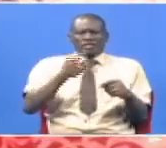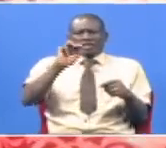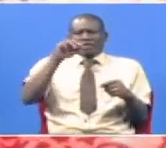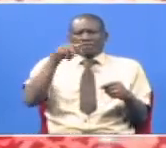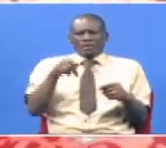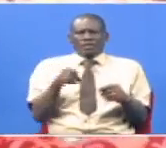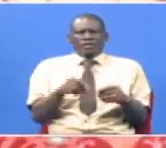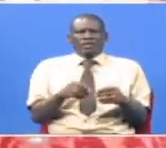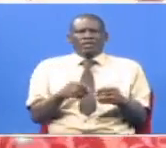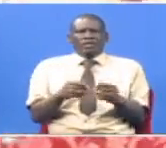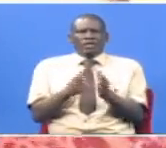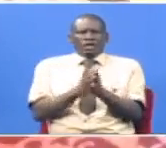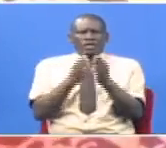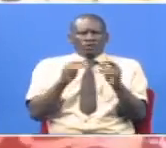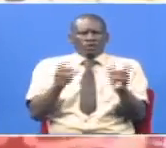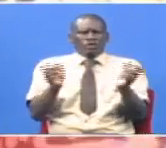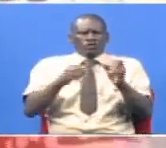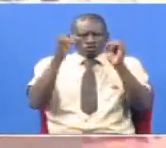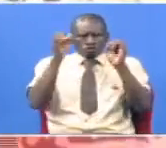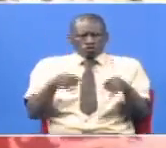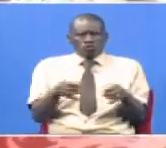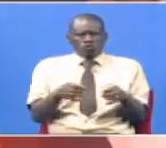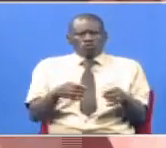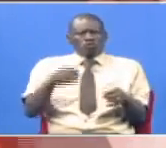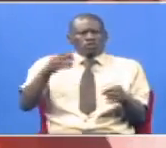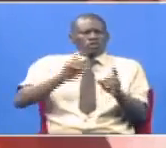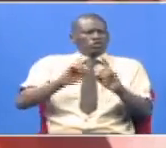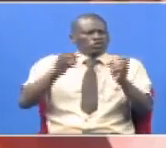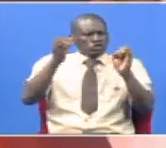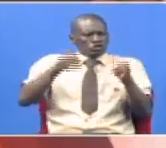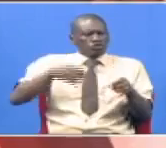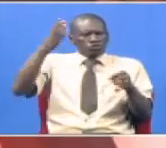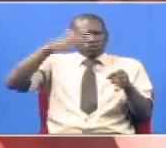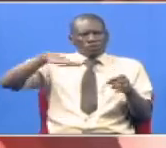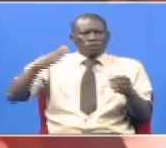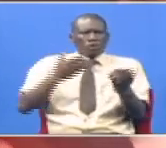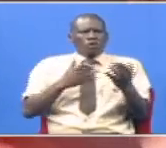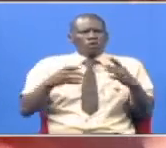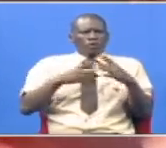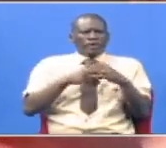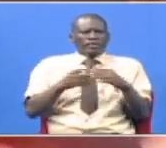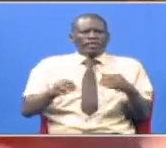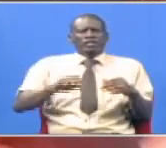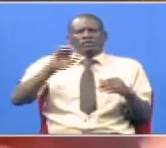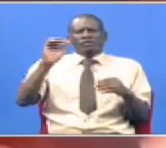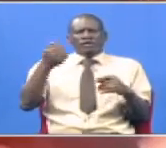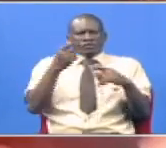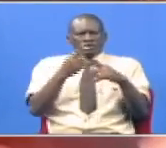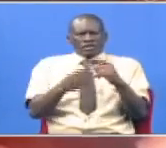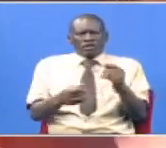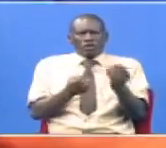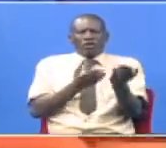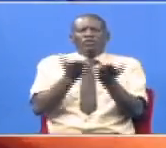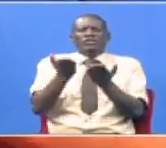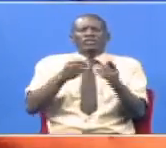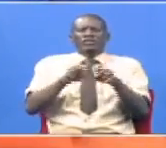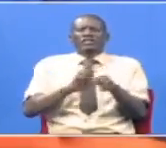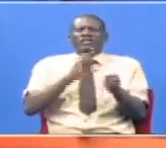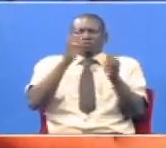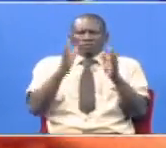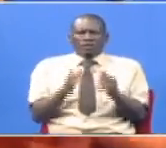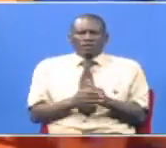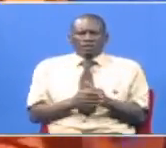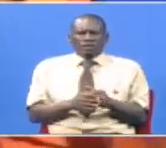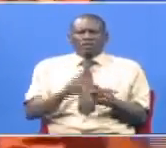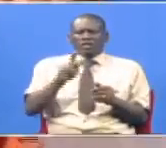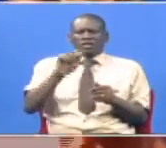Assembly, is no stranger to the precincts of Parliament, in which he begins his five-year stint of service as Speaker. Convention.